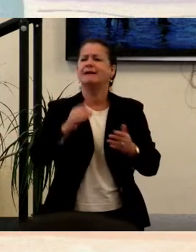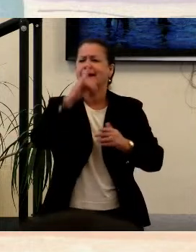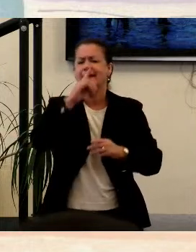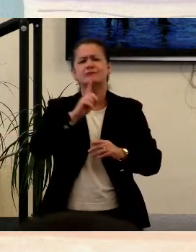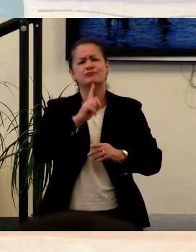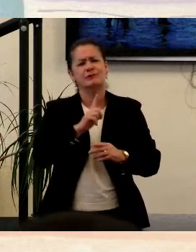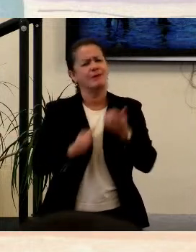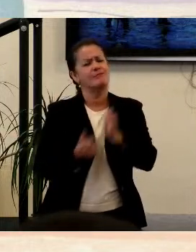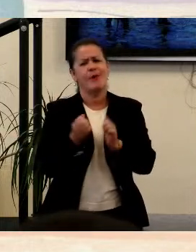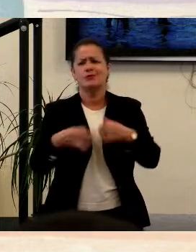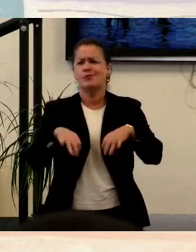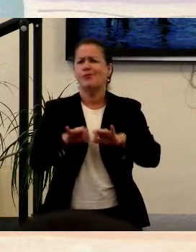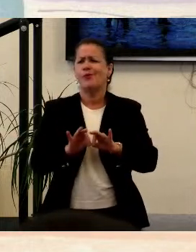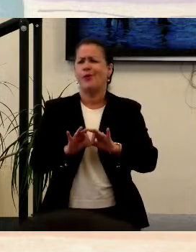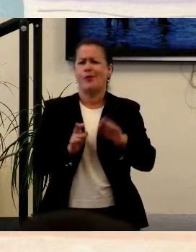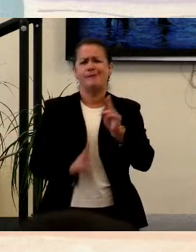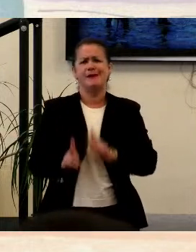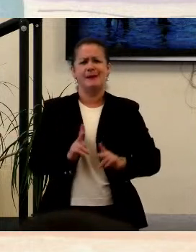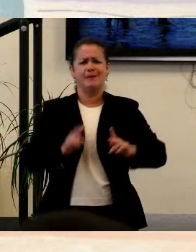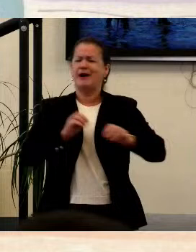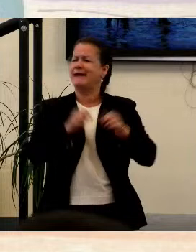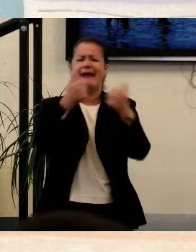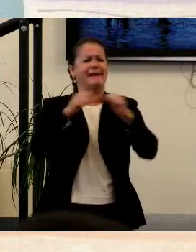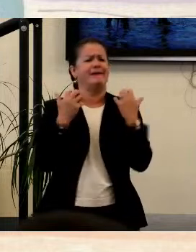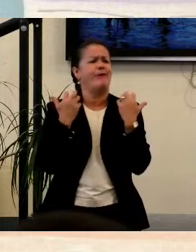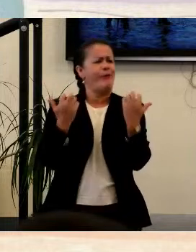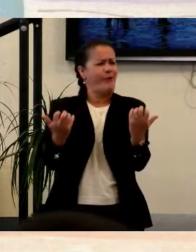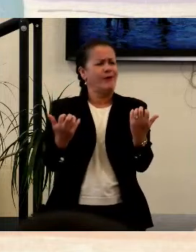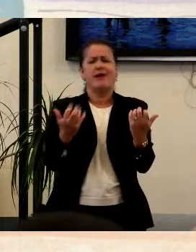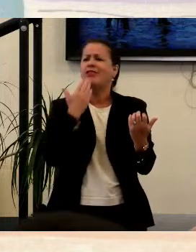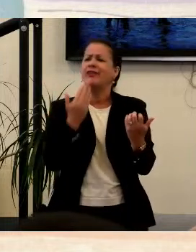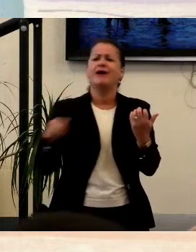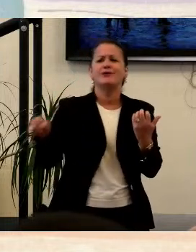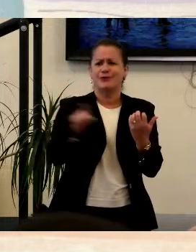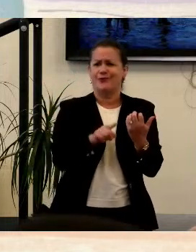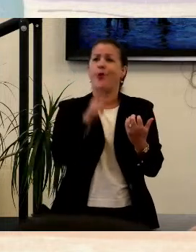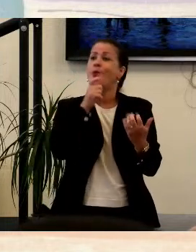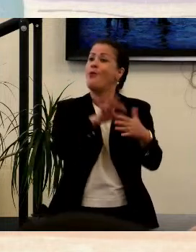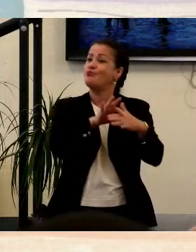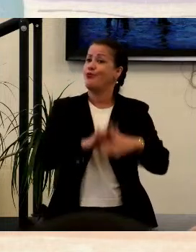important people in any audience, so thanks to those who have brought them.